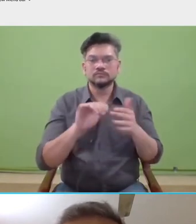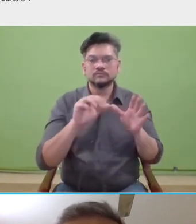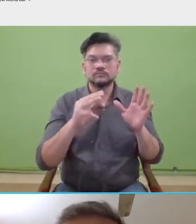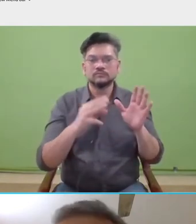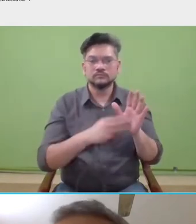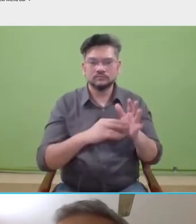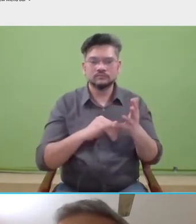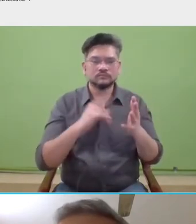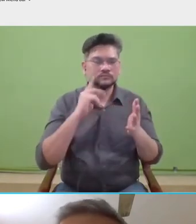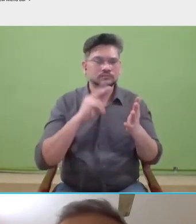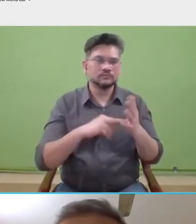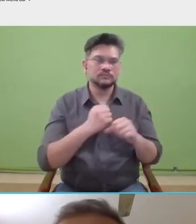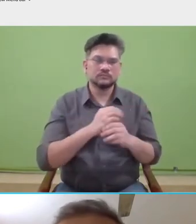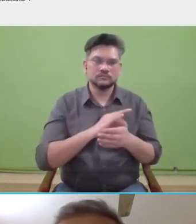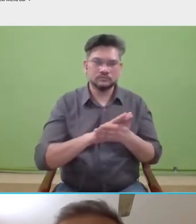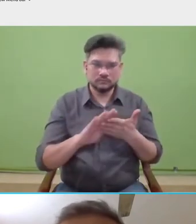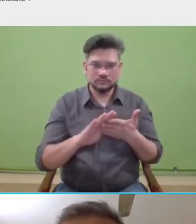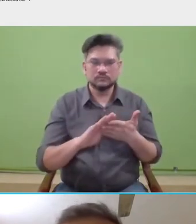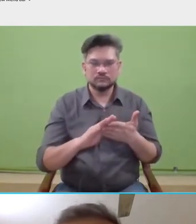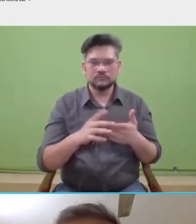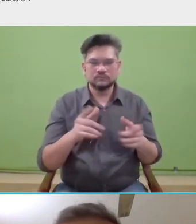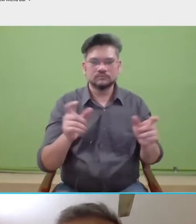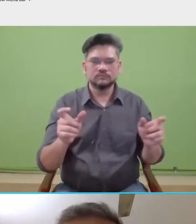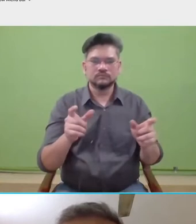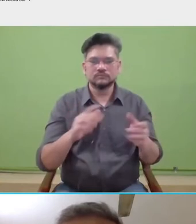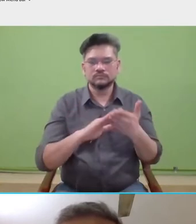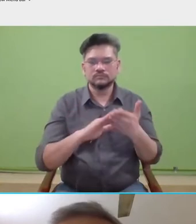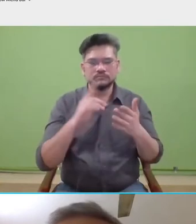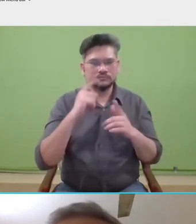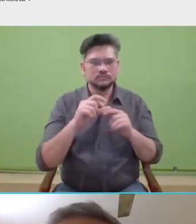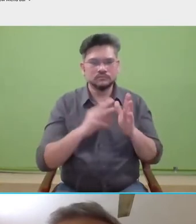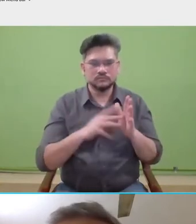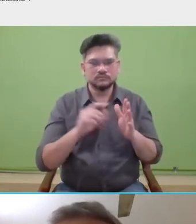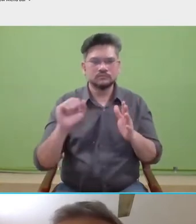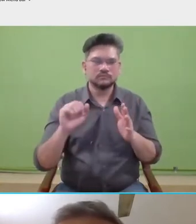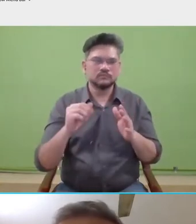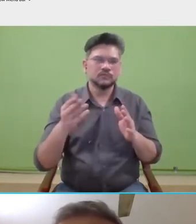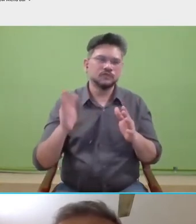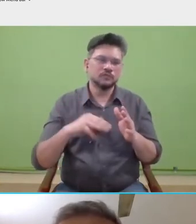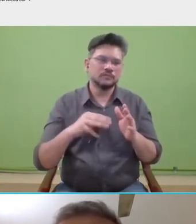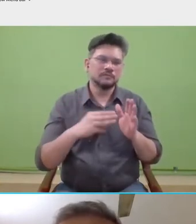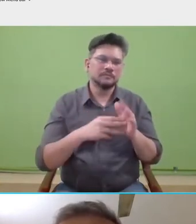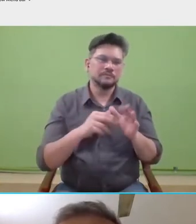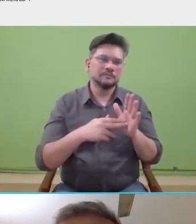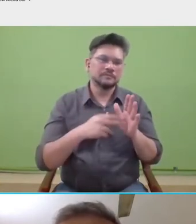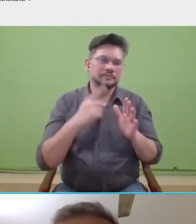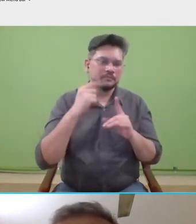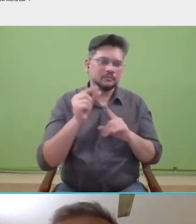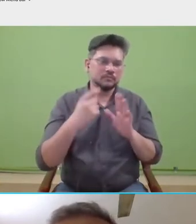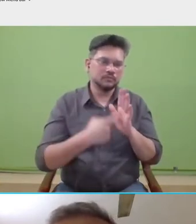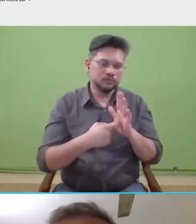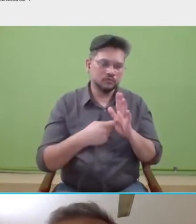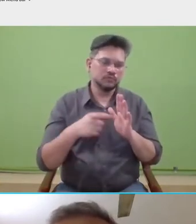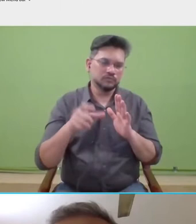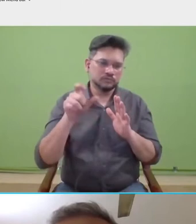but that's uh how it is written in uh manipuri and he um you